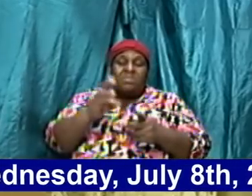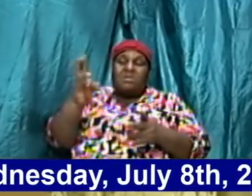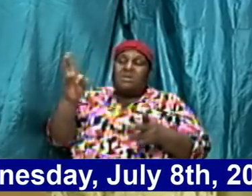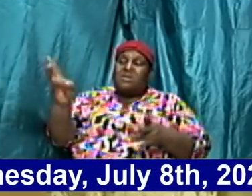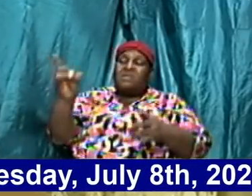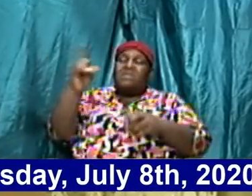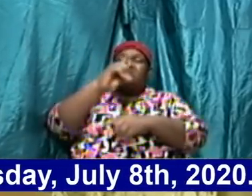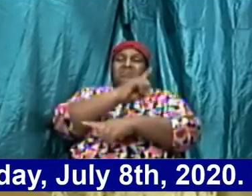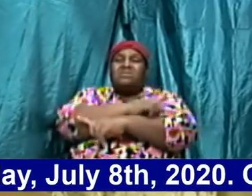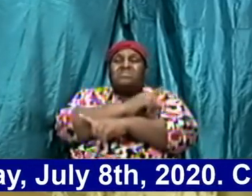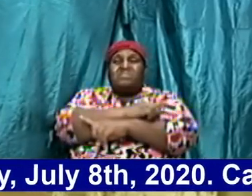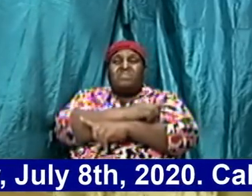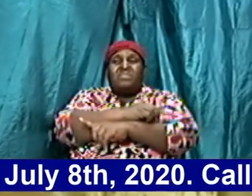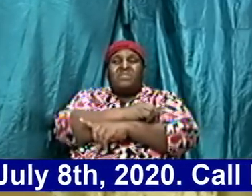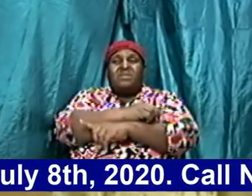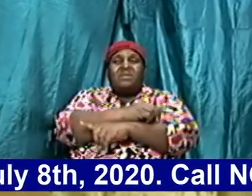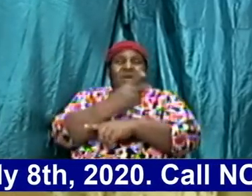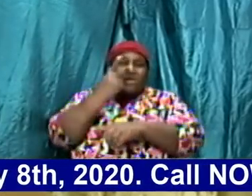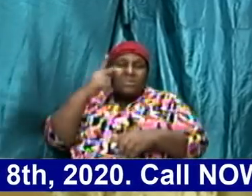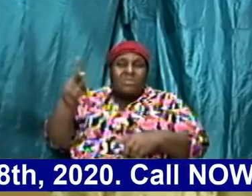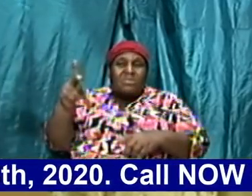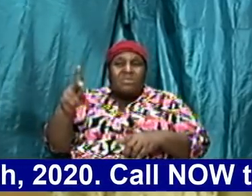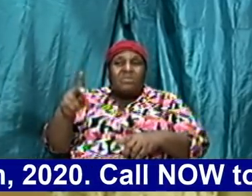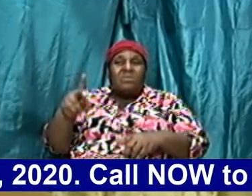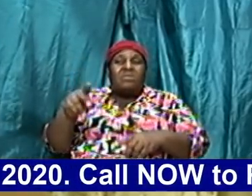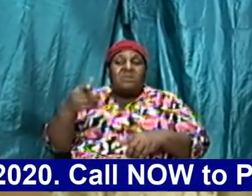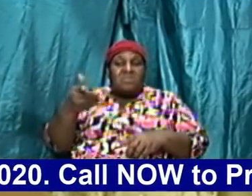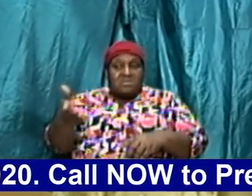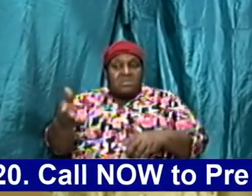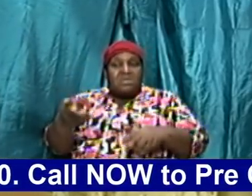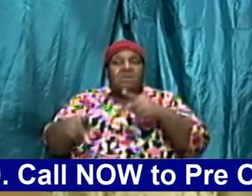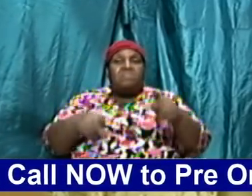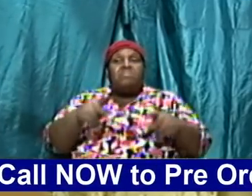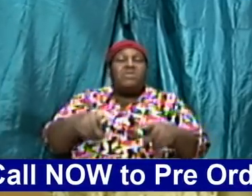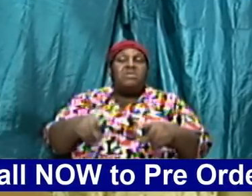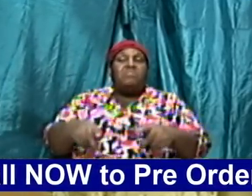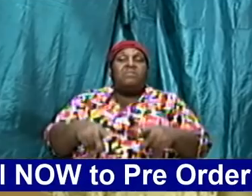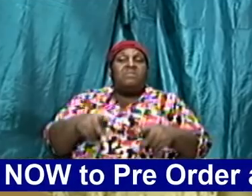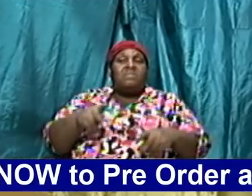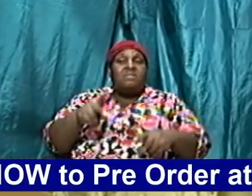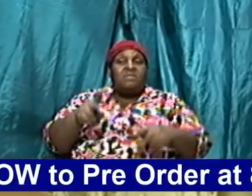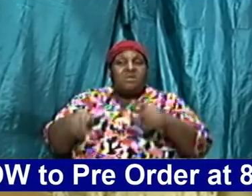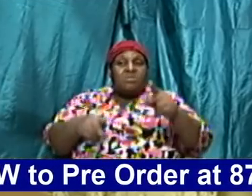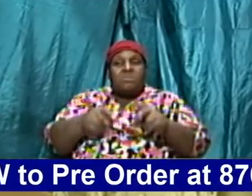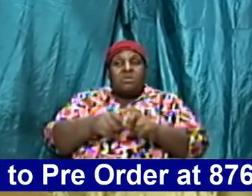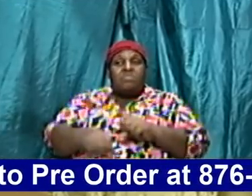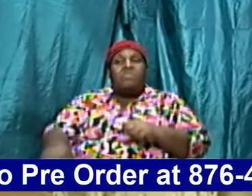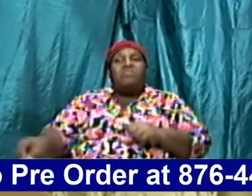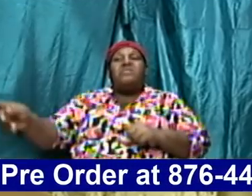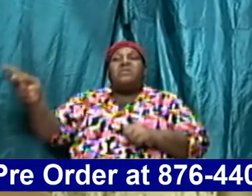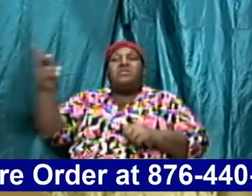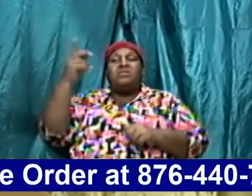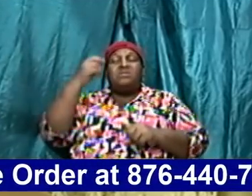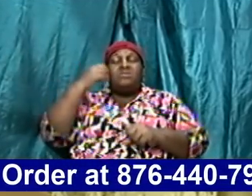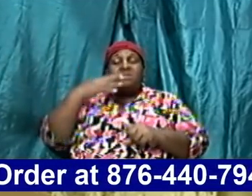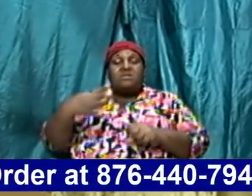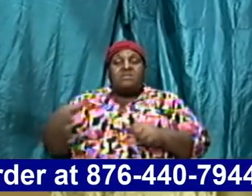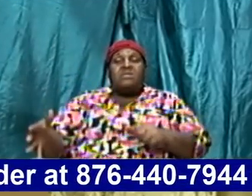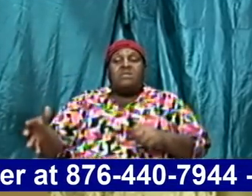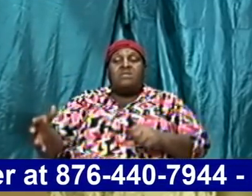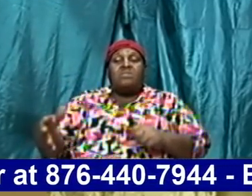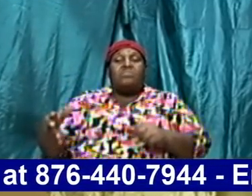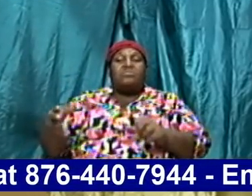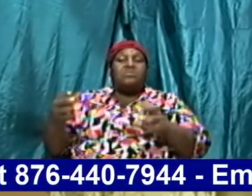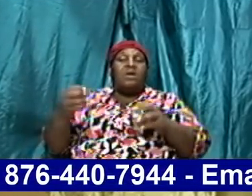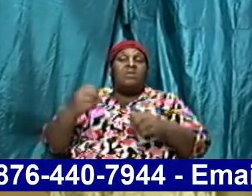that these people are a people of the constitution of heaven. The constitution that happened at Sinai. But we have a